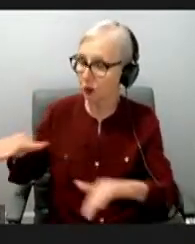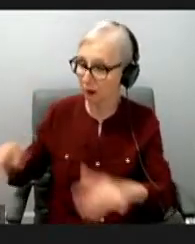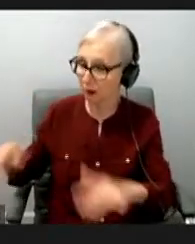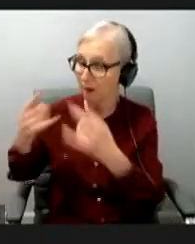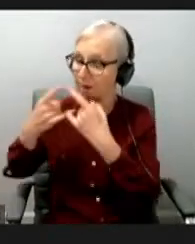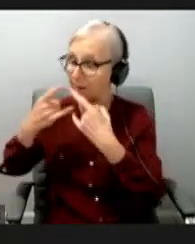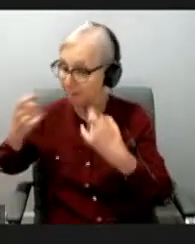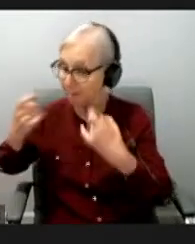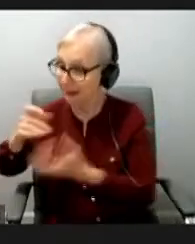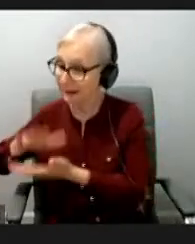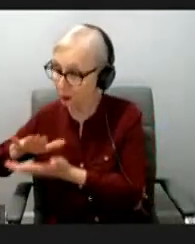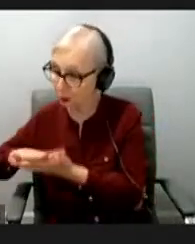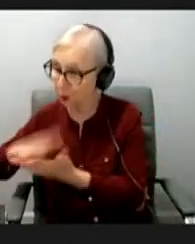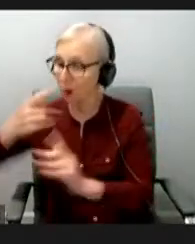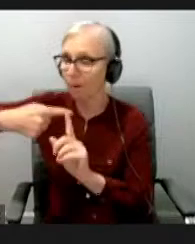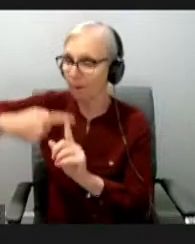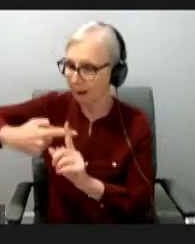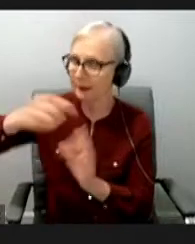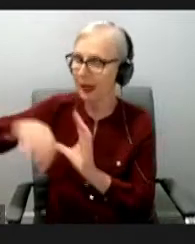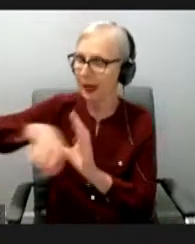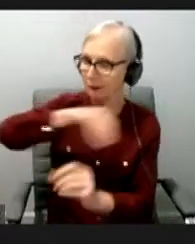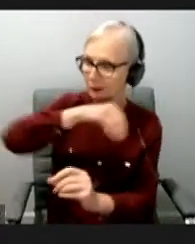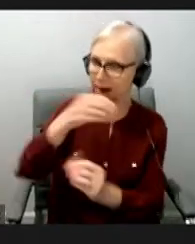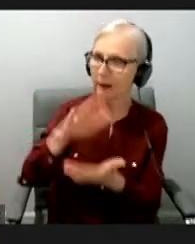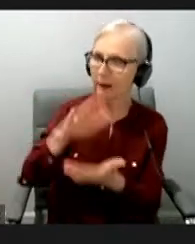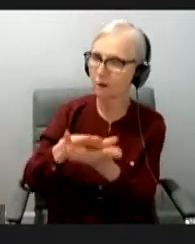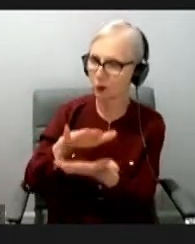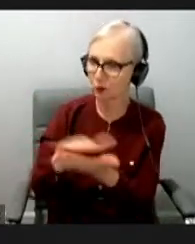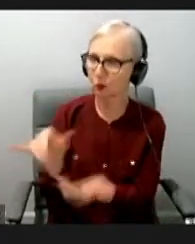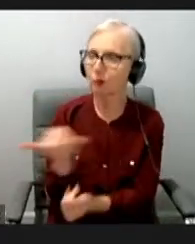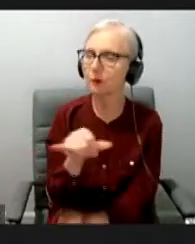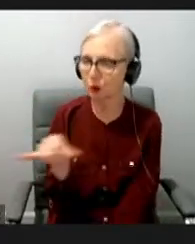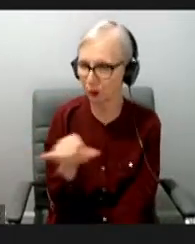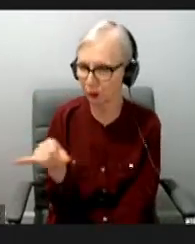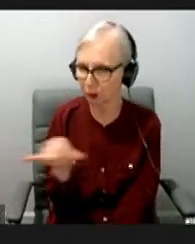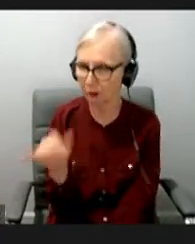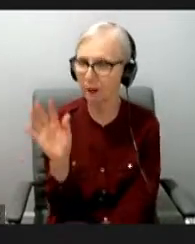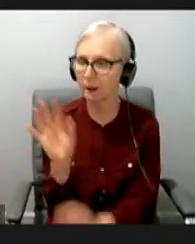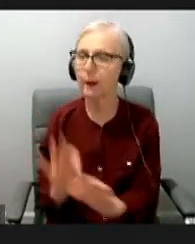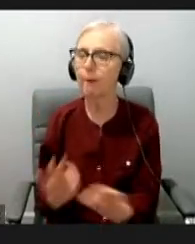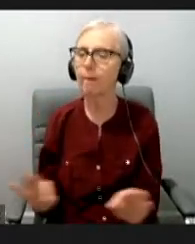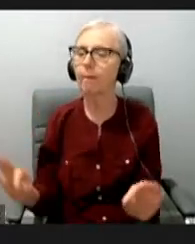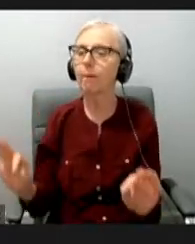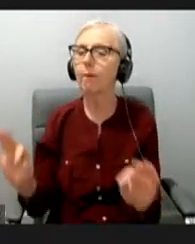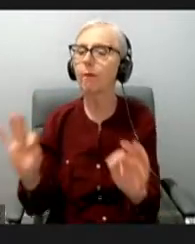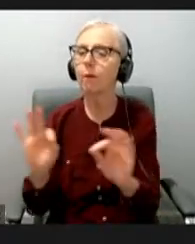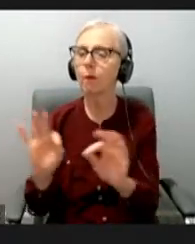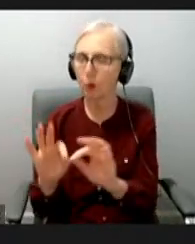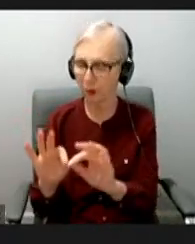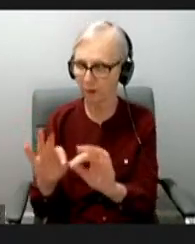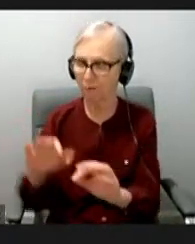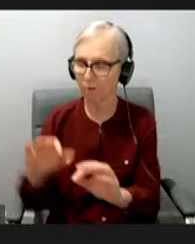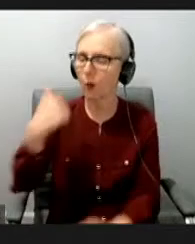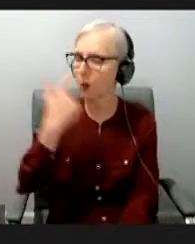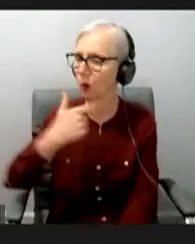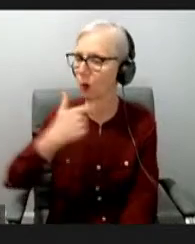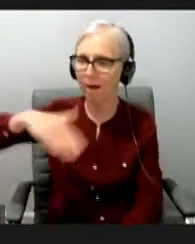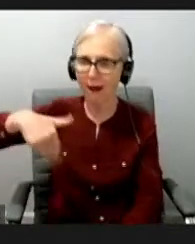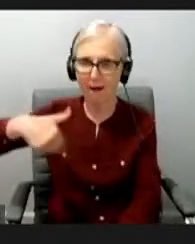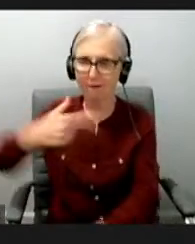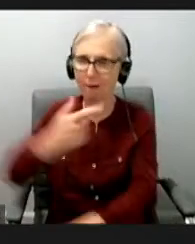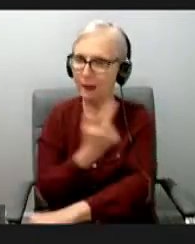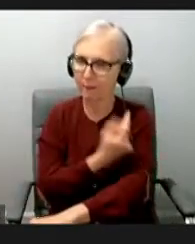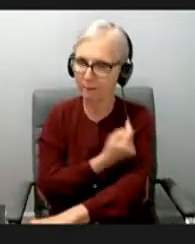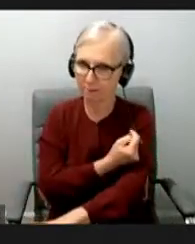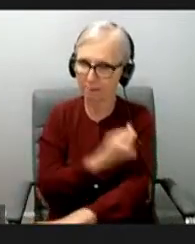are not required at school, but also outside of school. Masks continue to be important, especially for our kids that are not yet vaccinated. And with that, I'll hand